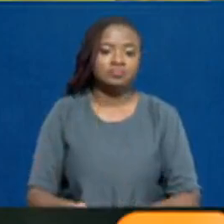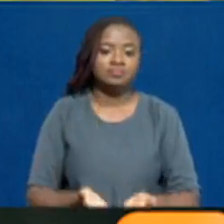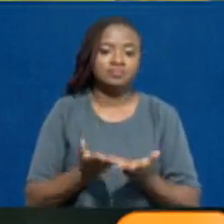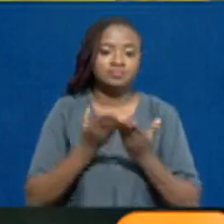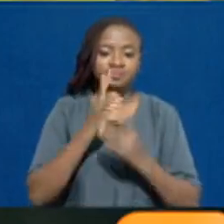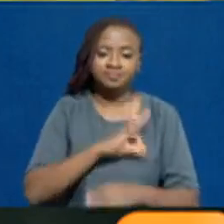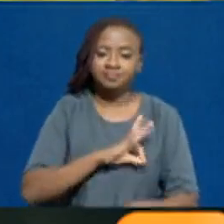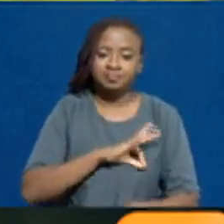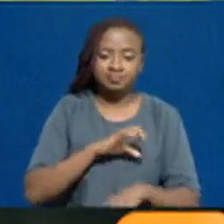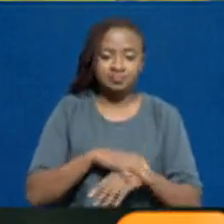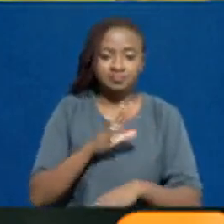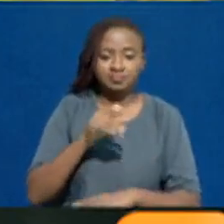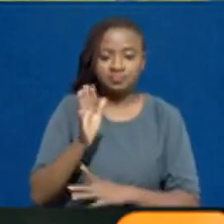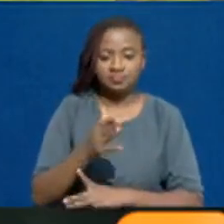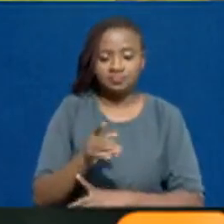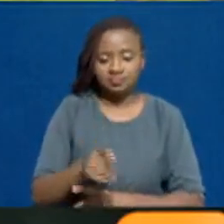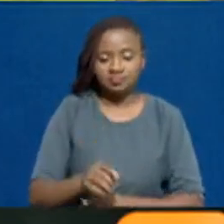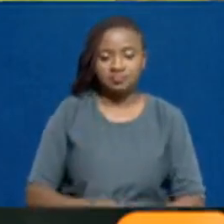of the coastal region.